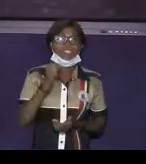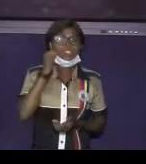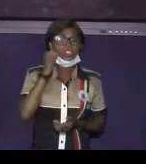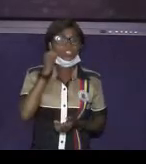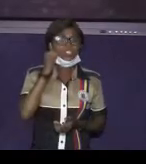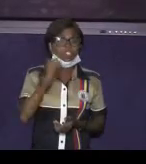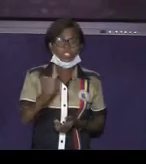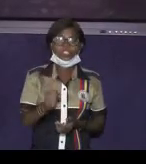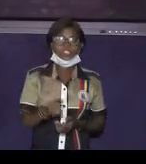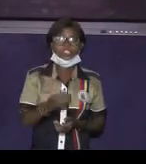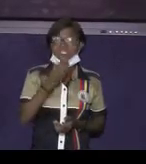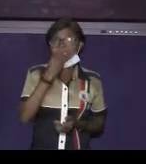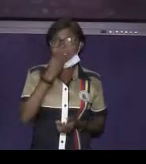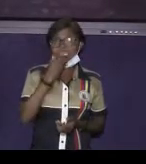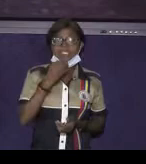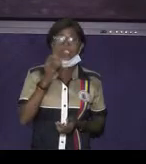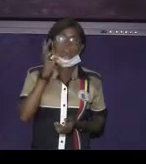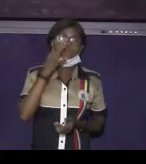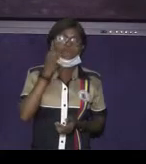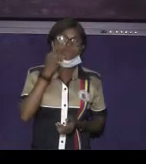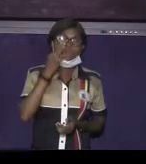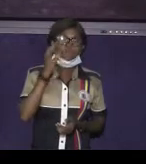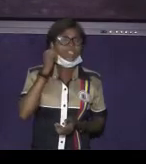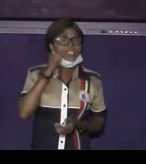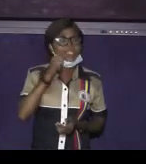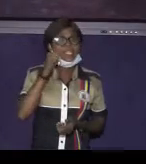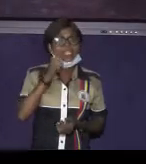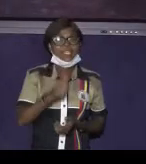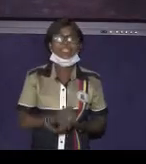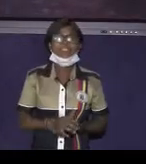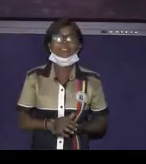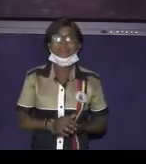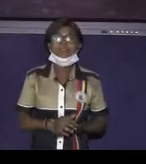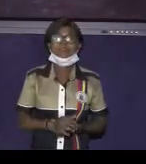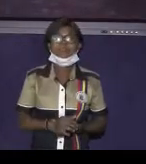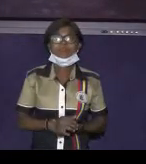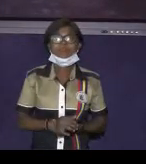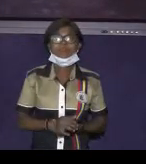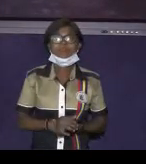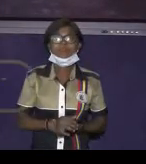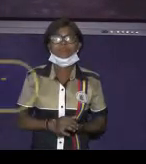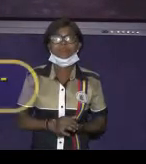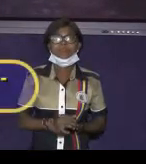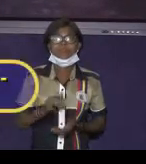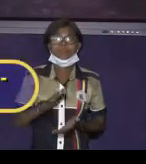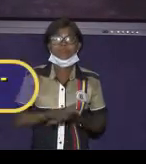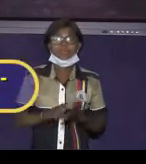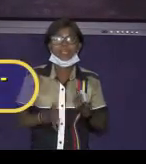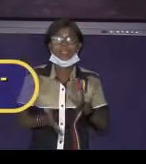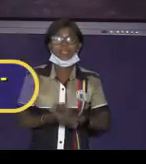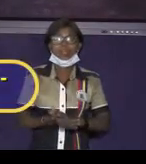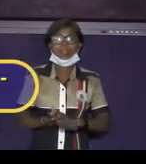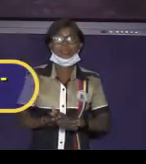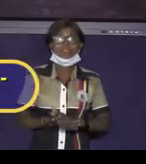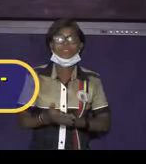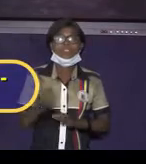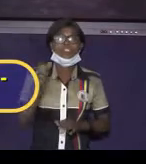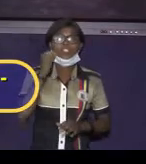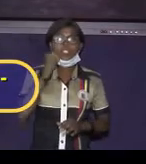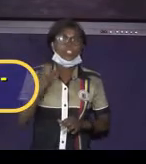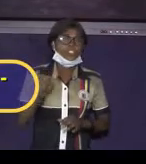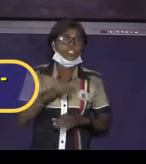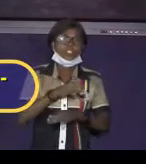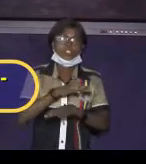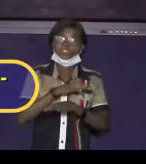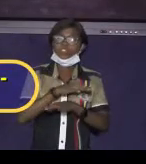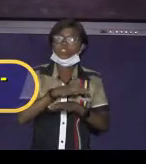eats fruit daily. She eats fruit daily becomes she does not.